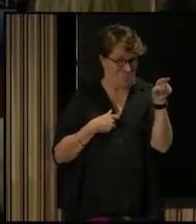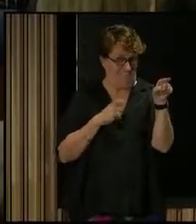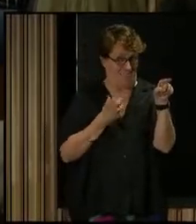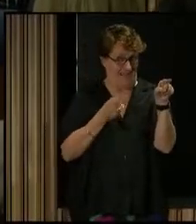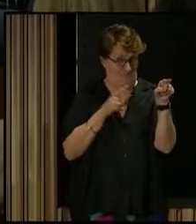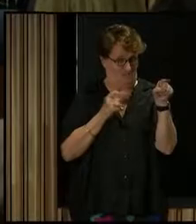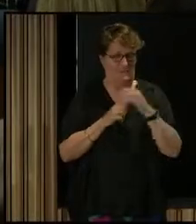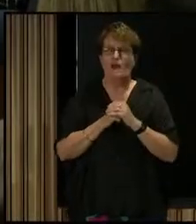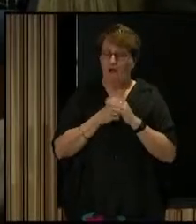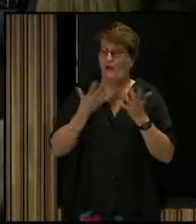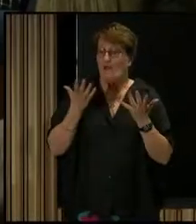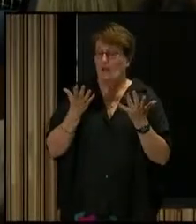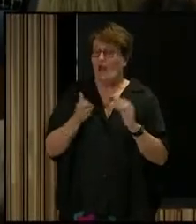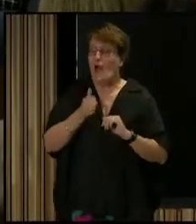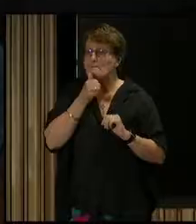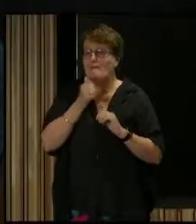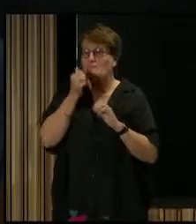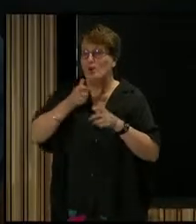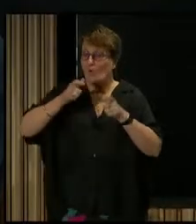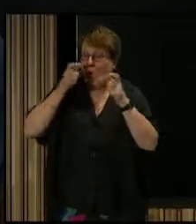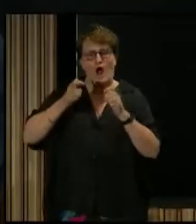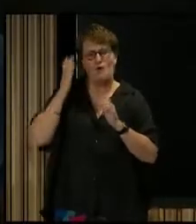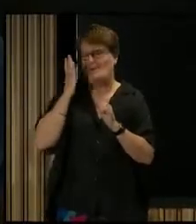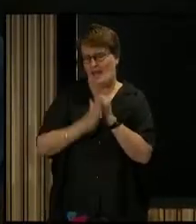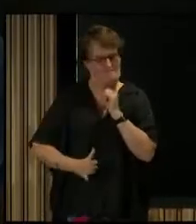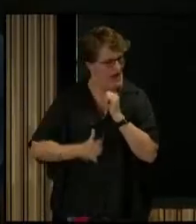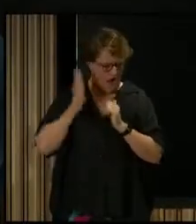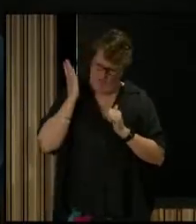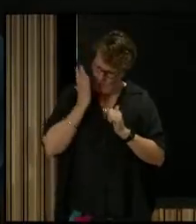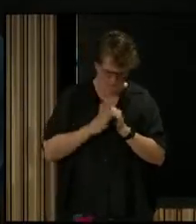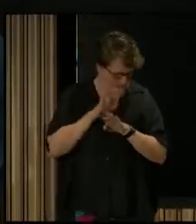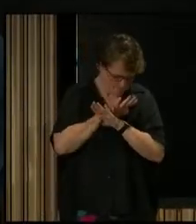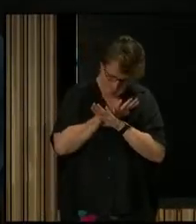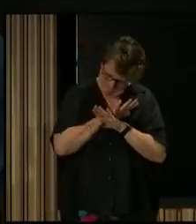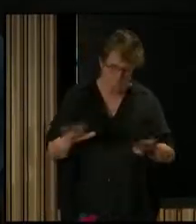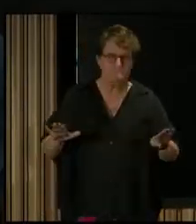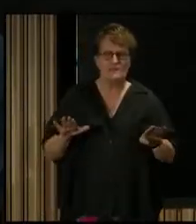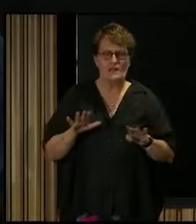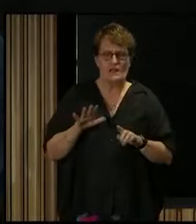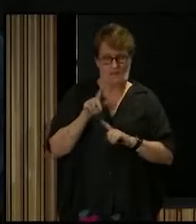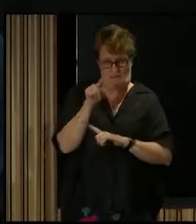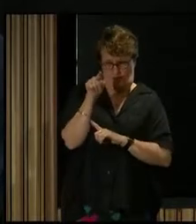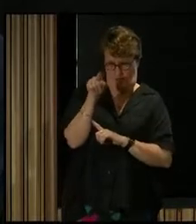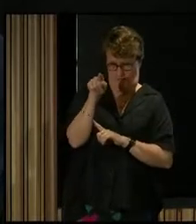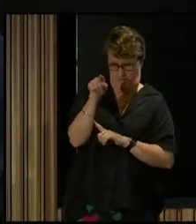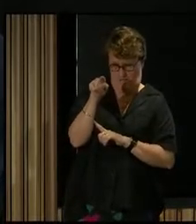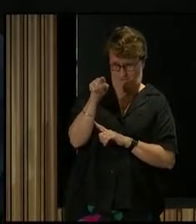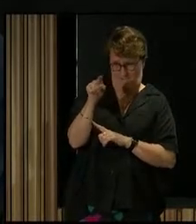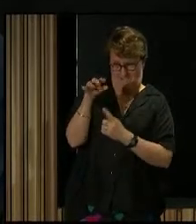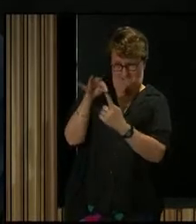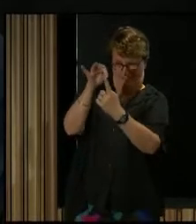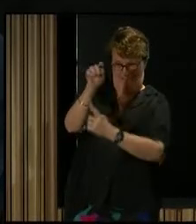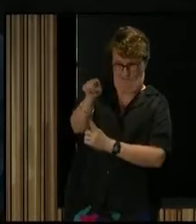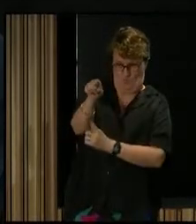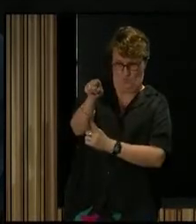Look, at pub choir, I would never, ever, and in any situation, I have never singled out any person